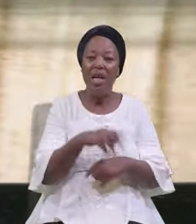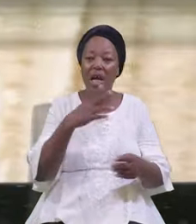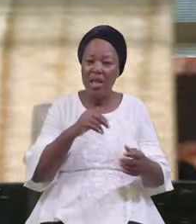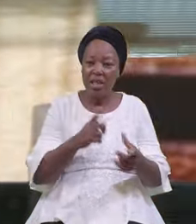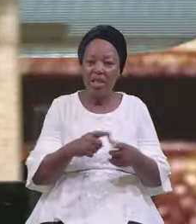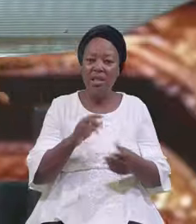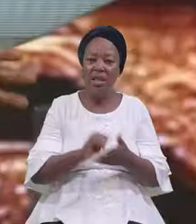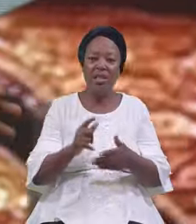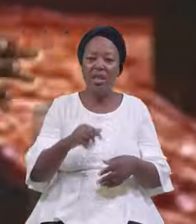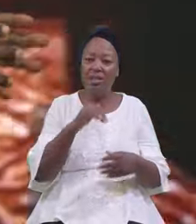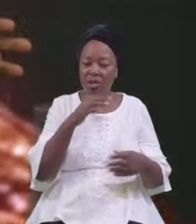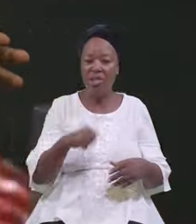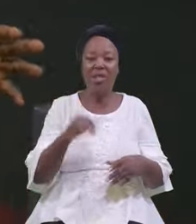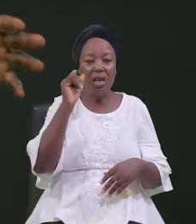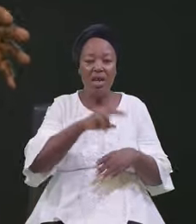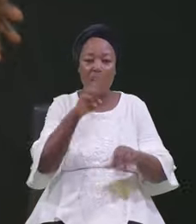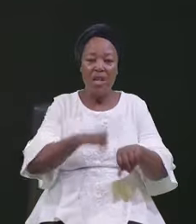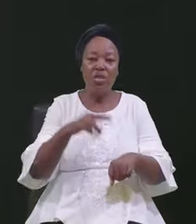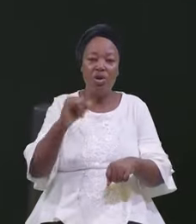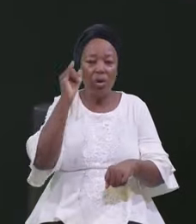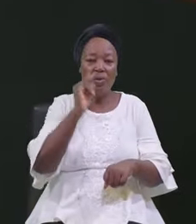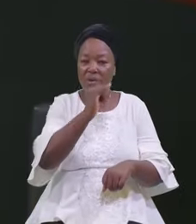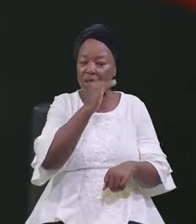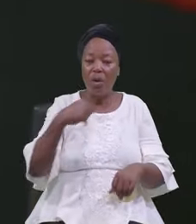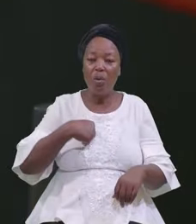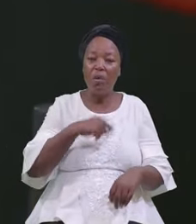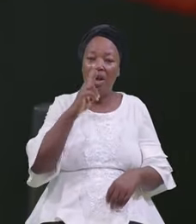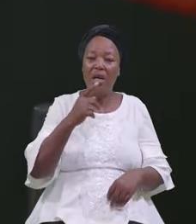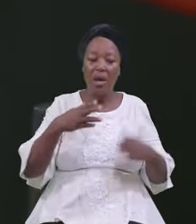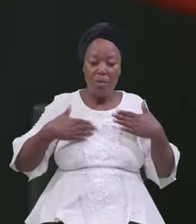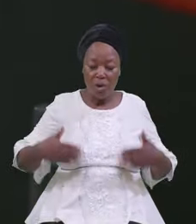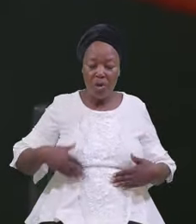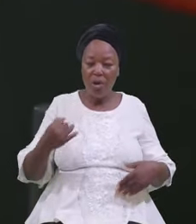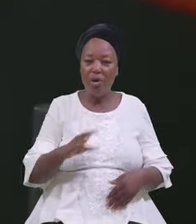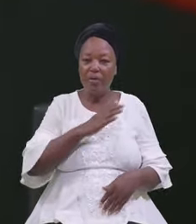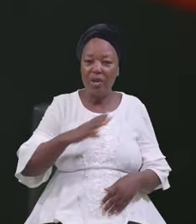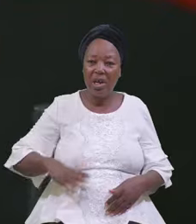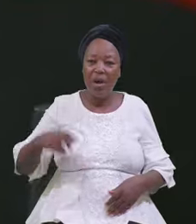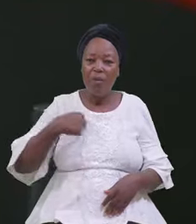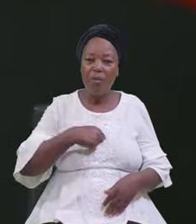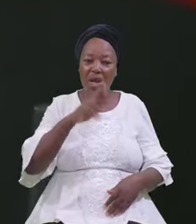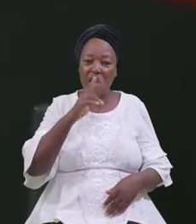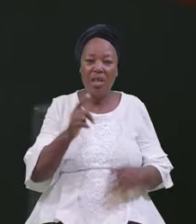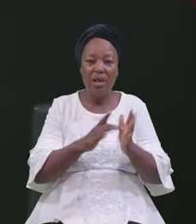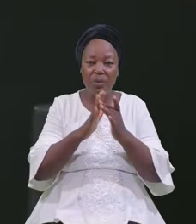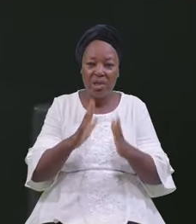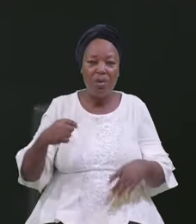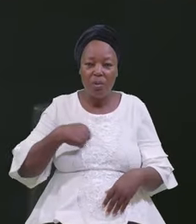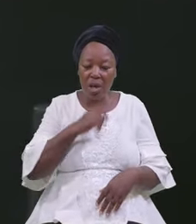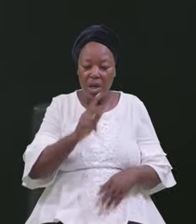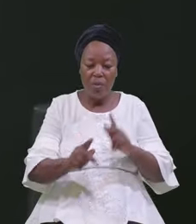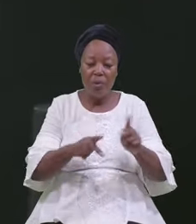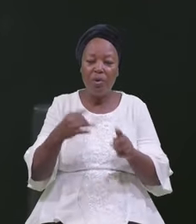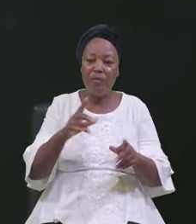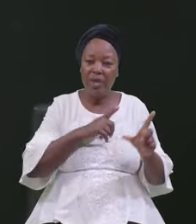the nation of Israel. We are the body of Christ. We are the Christians. We are the congregation of